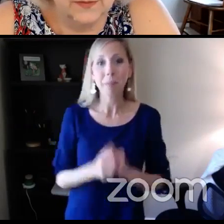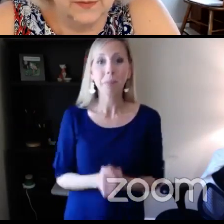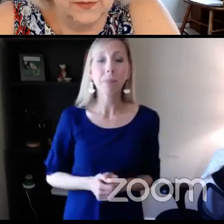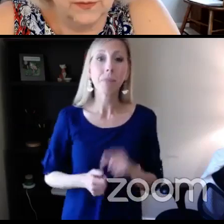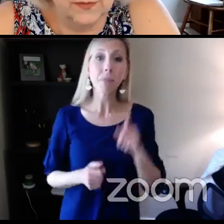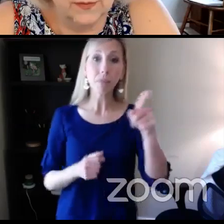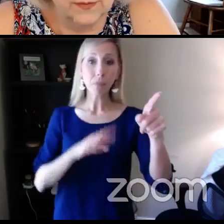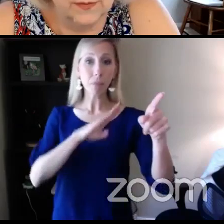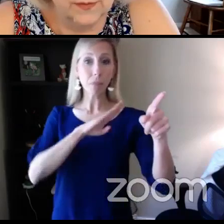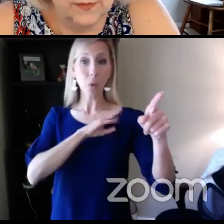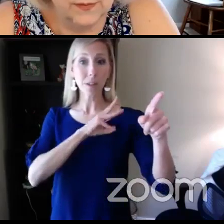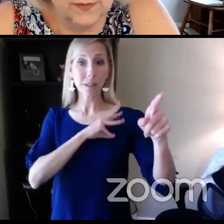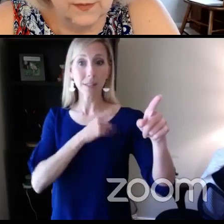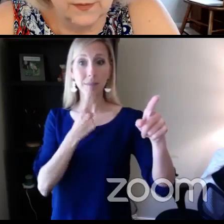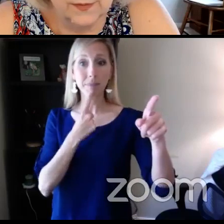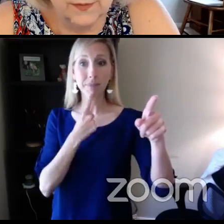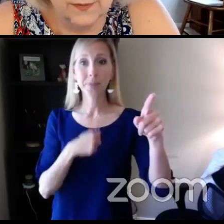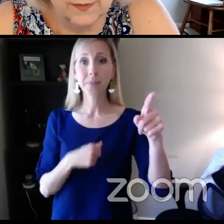that